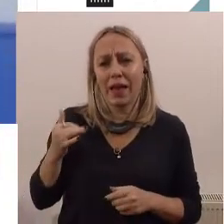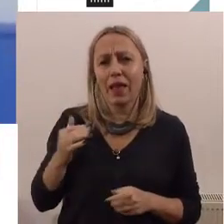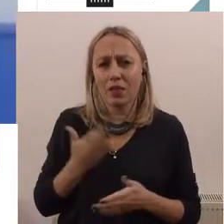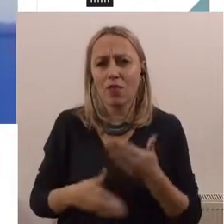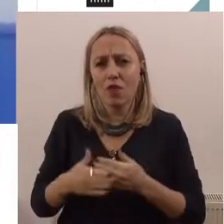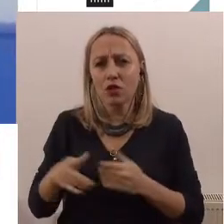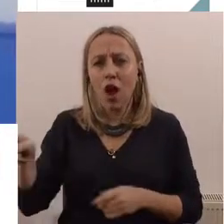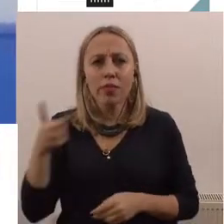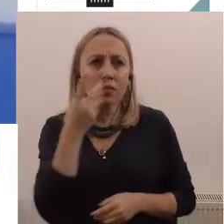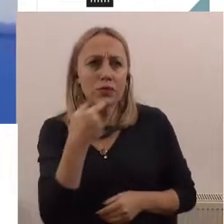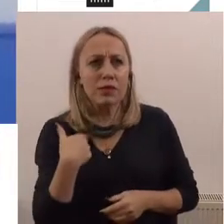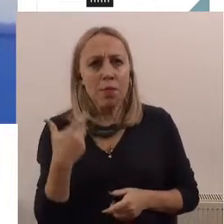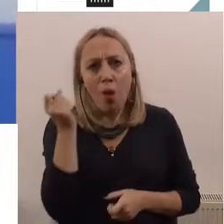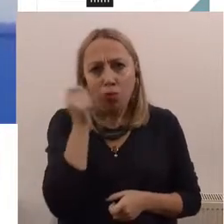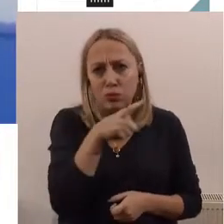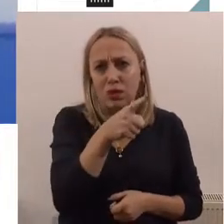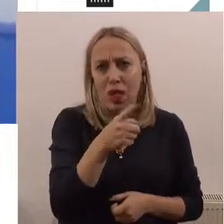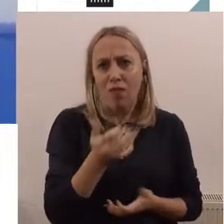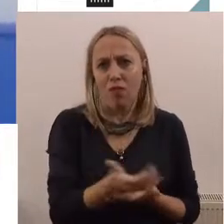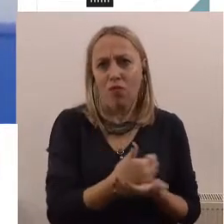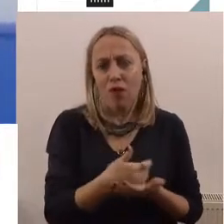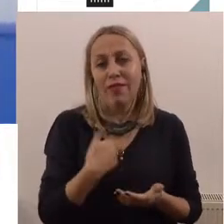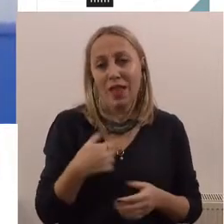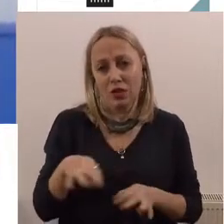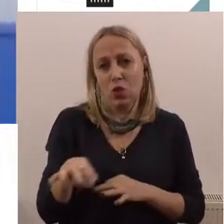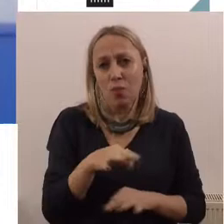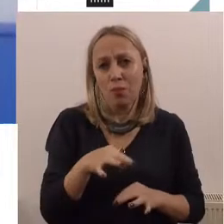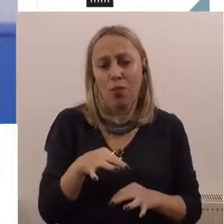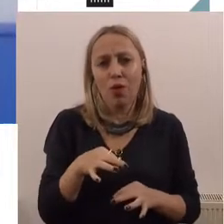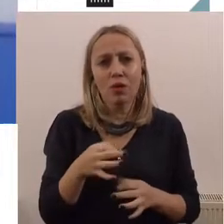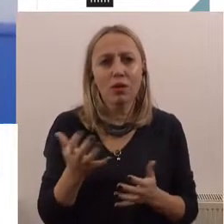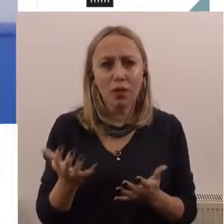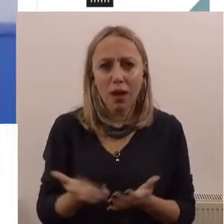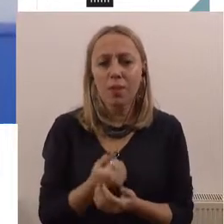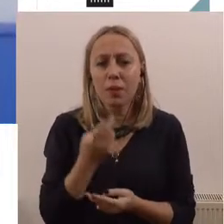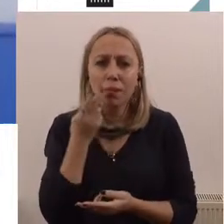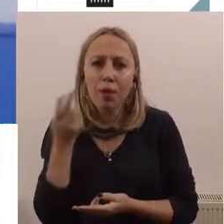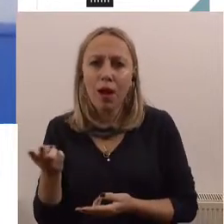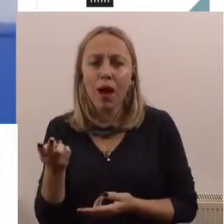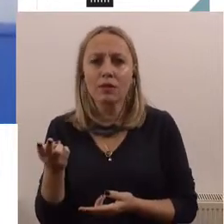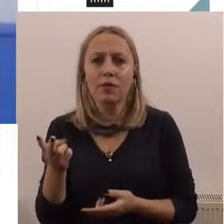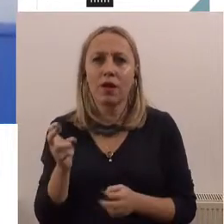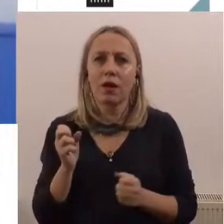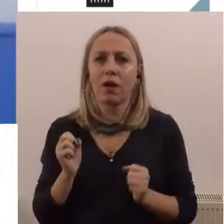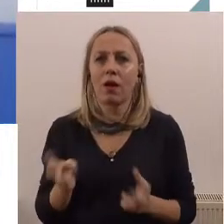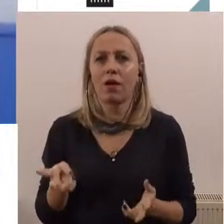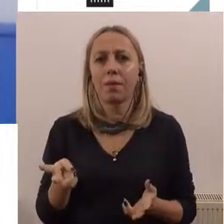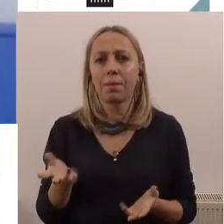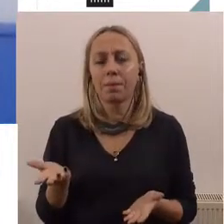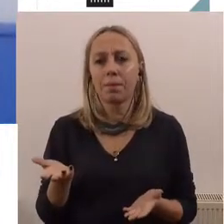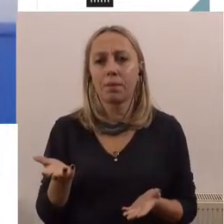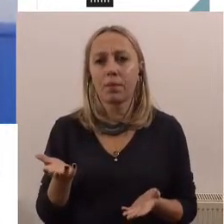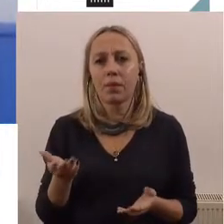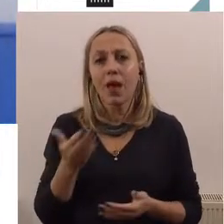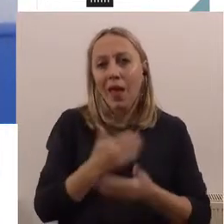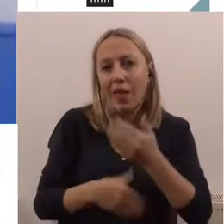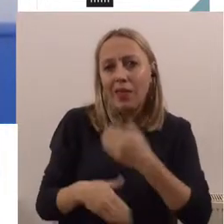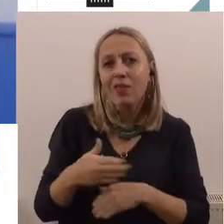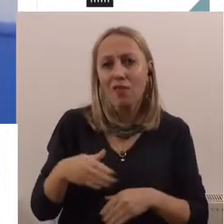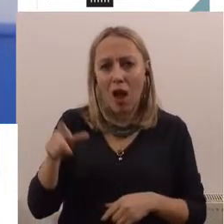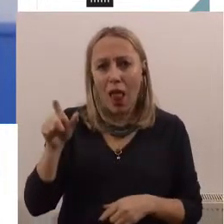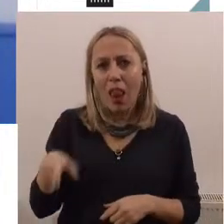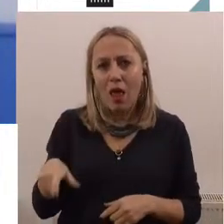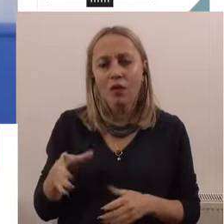collection. And it learns us a lot about how we looked at people